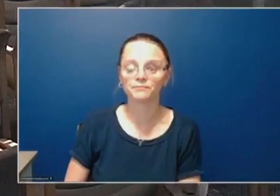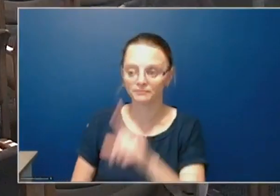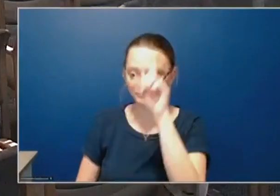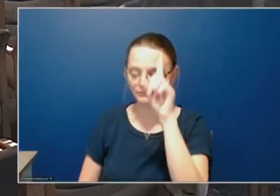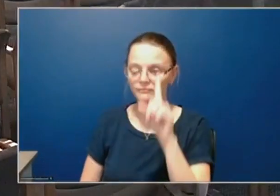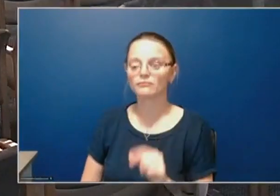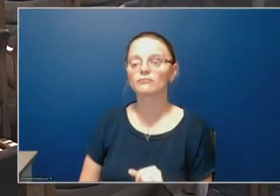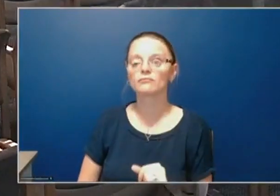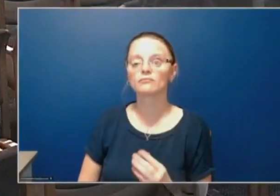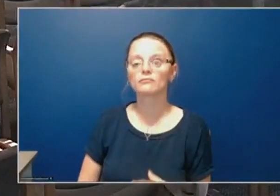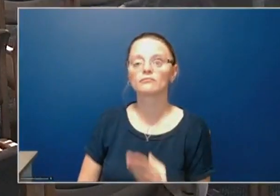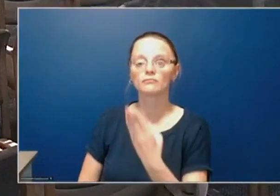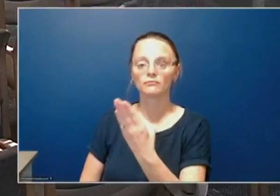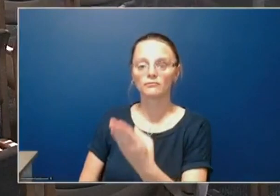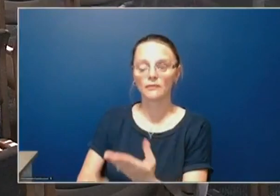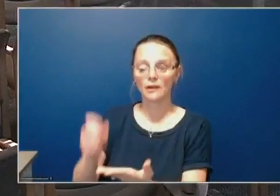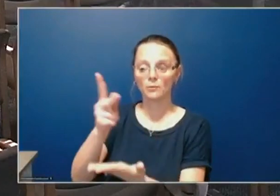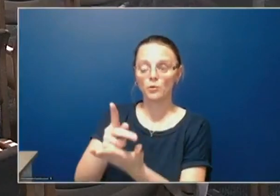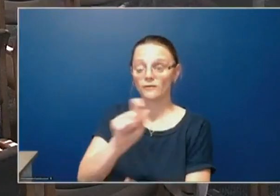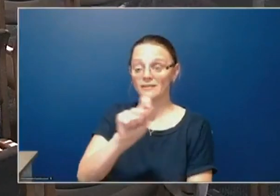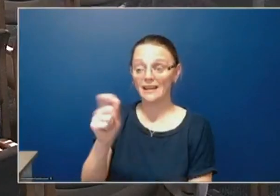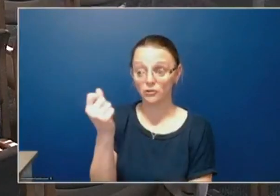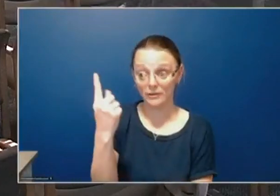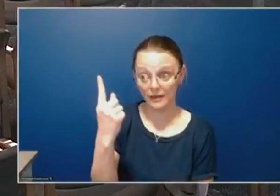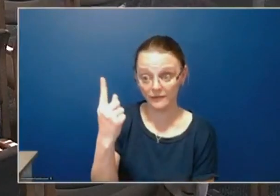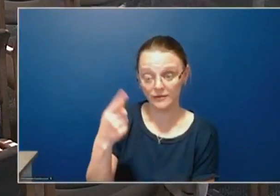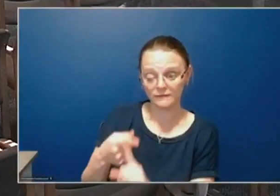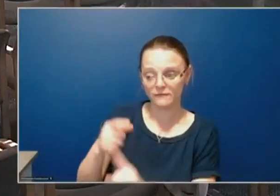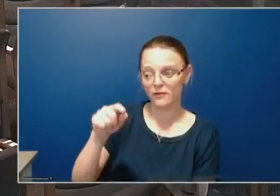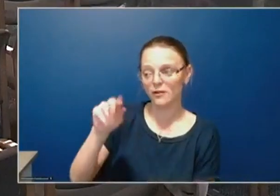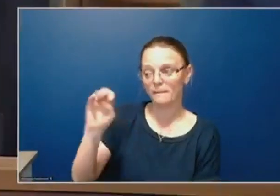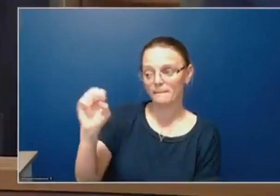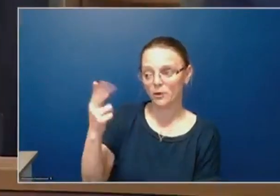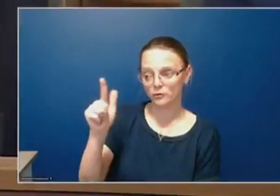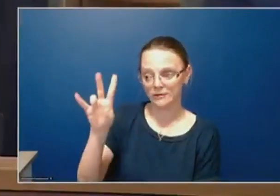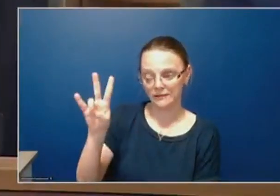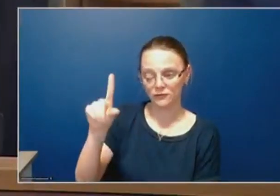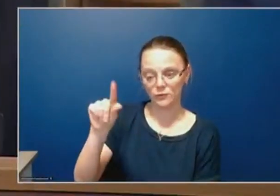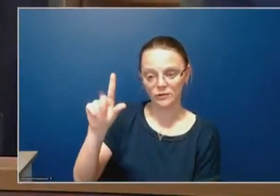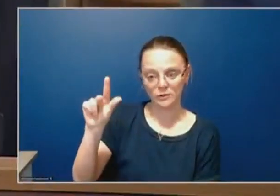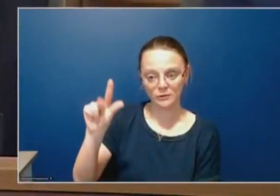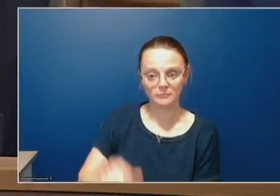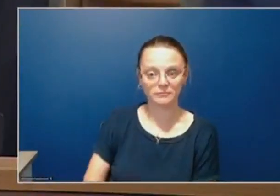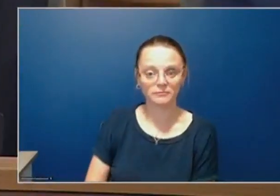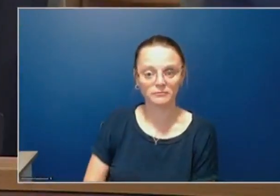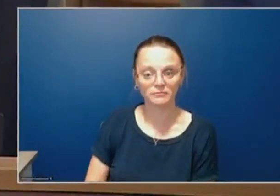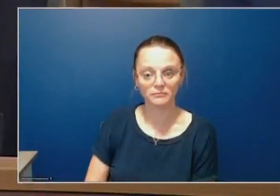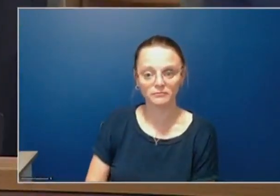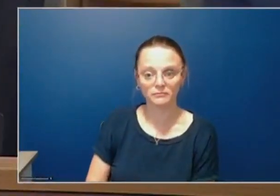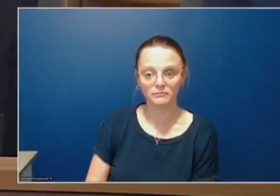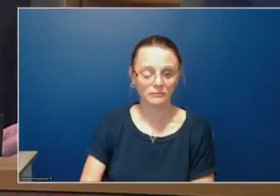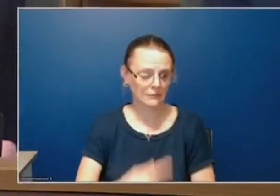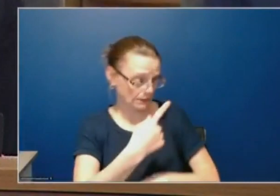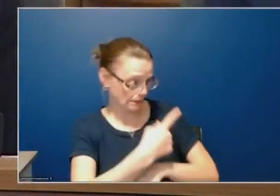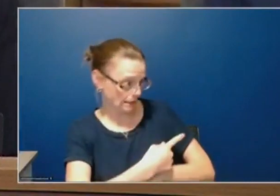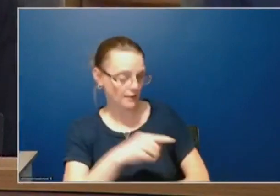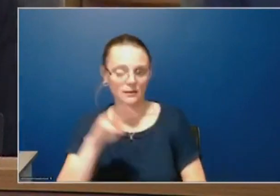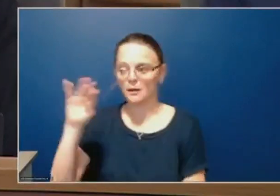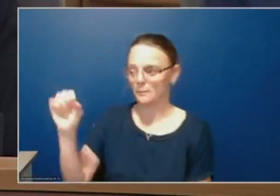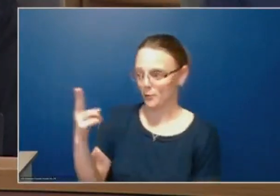to approve the -11 amendment dated 3/27/2023, What was the date? March